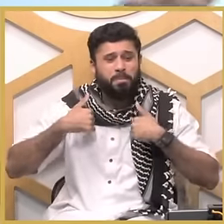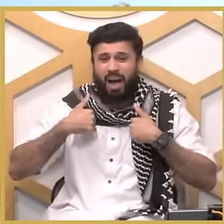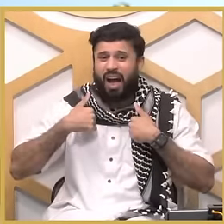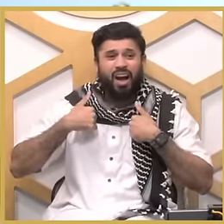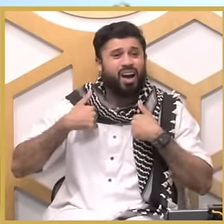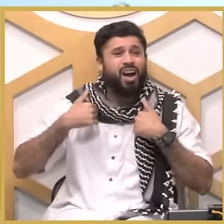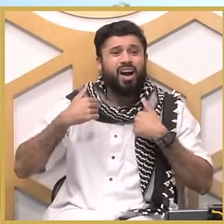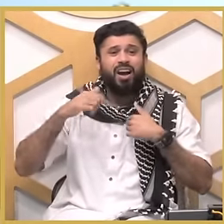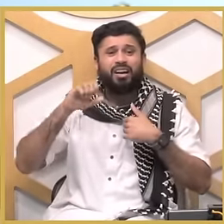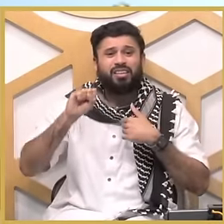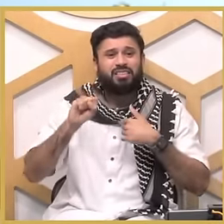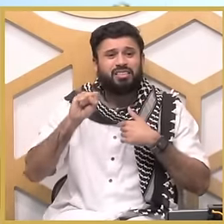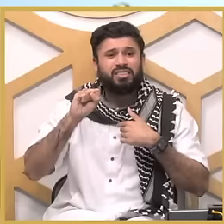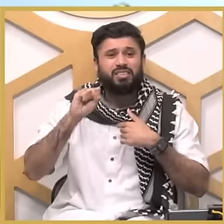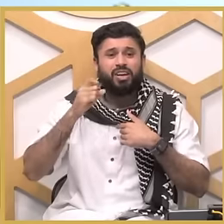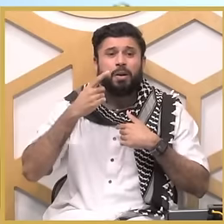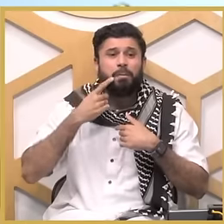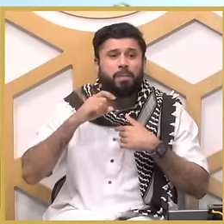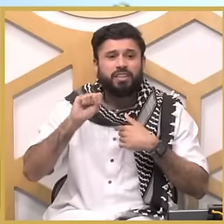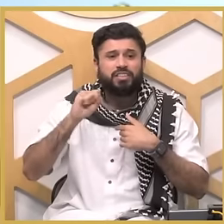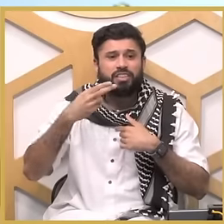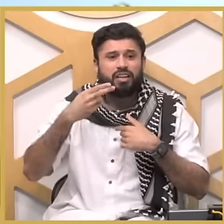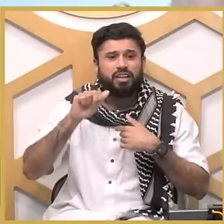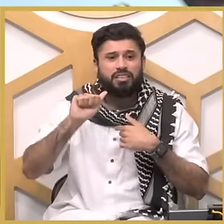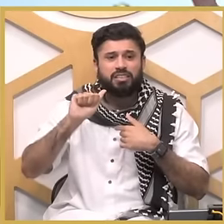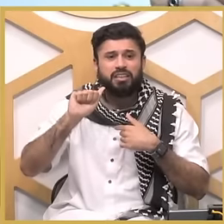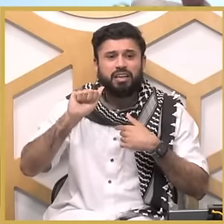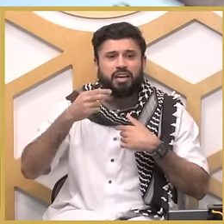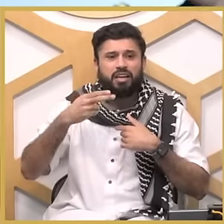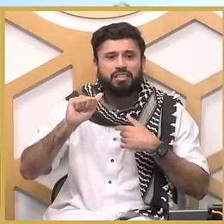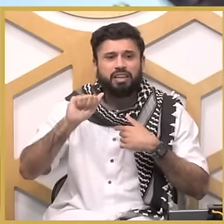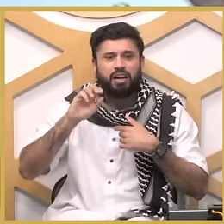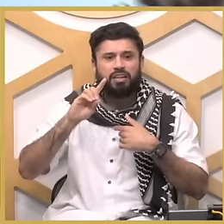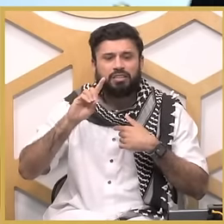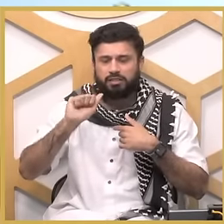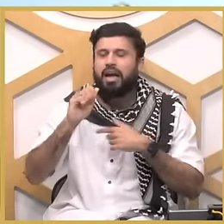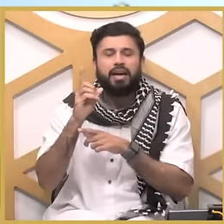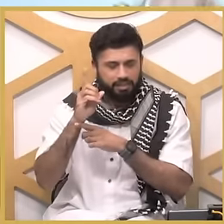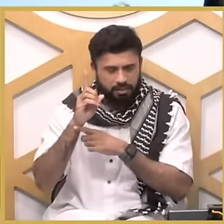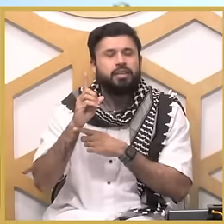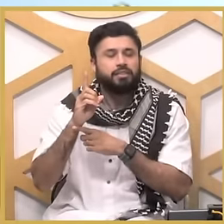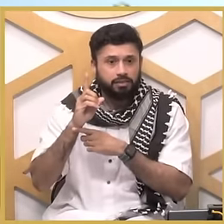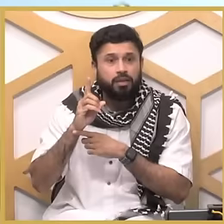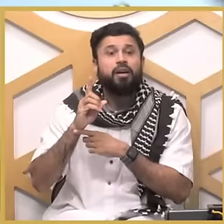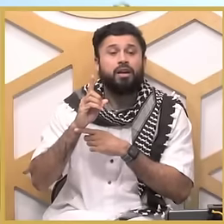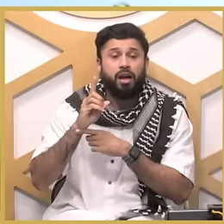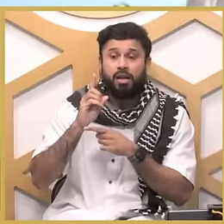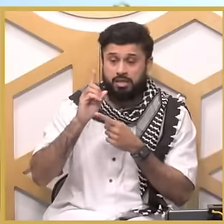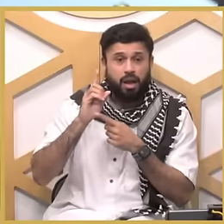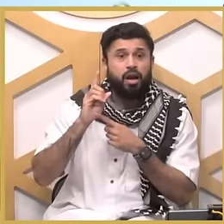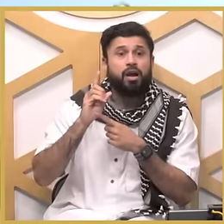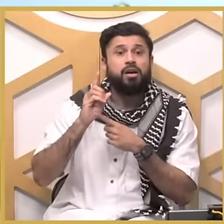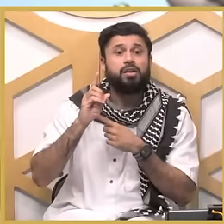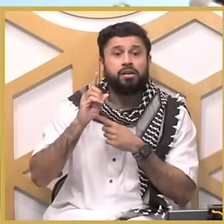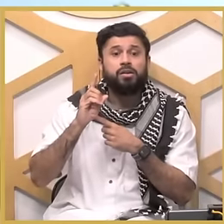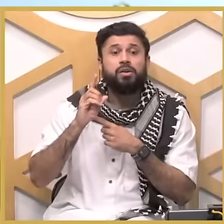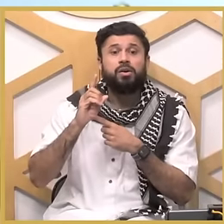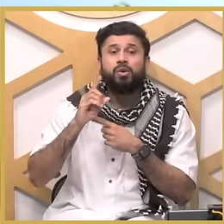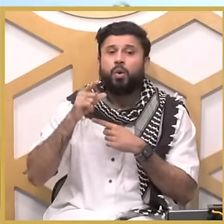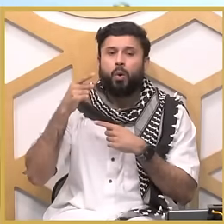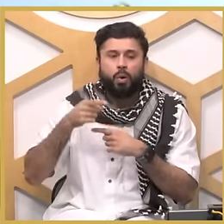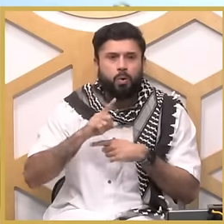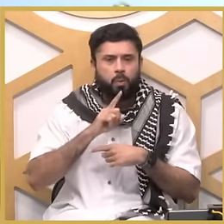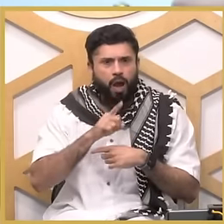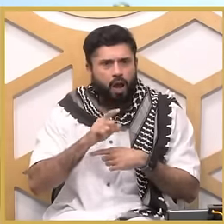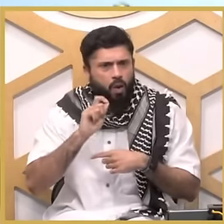he just put it in one sentence. And I'm like, that's such an audacious ask. Let me die and not be asked or go to, or be punished for a moment. Let me not